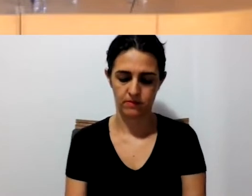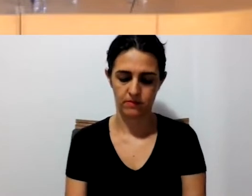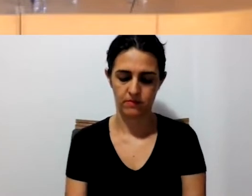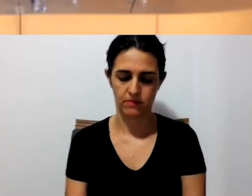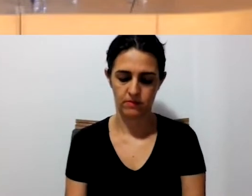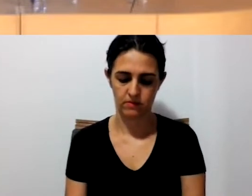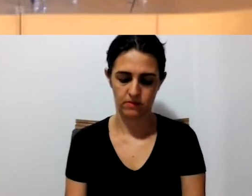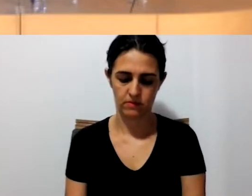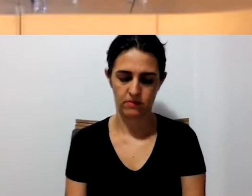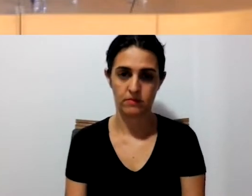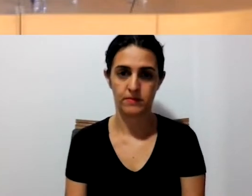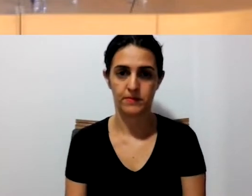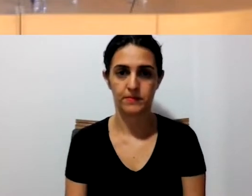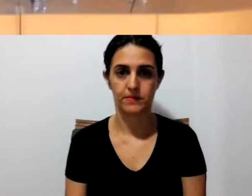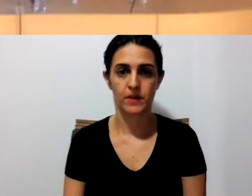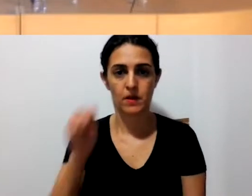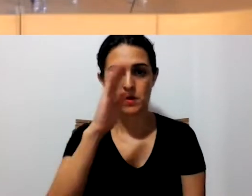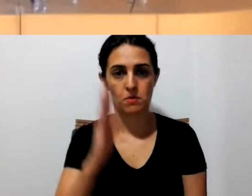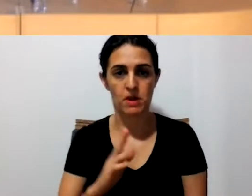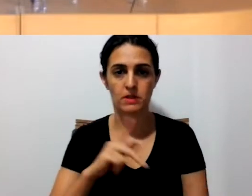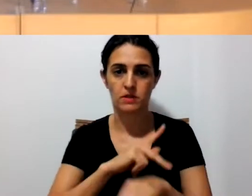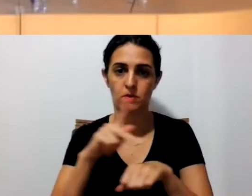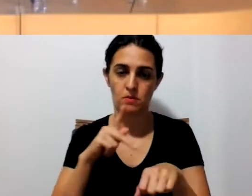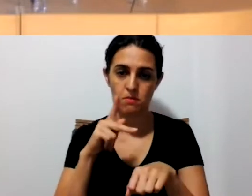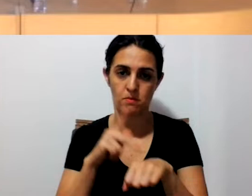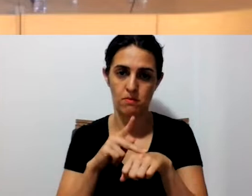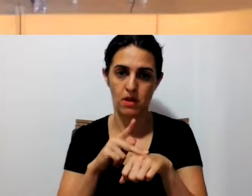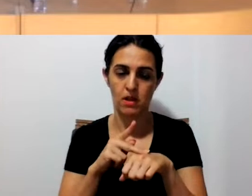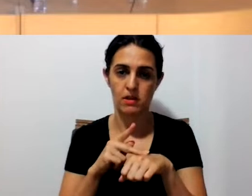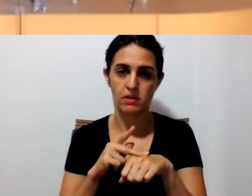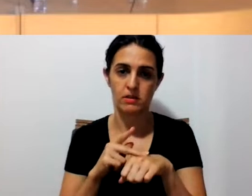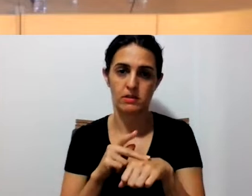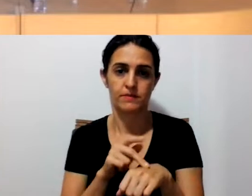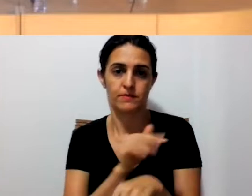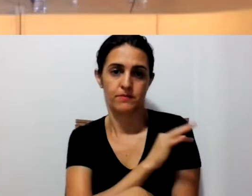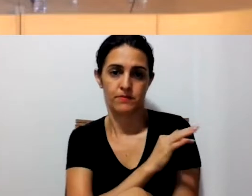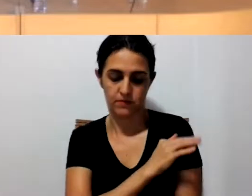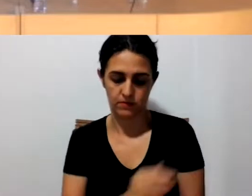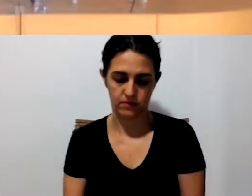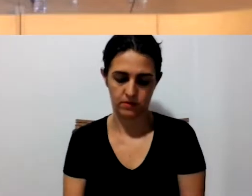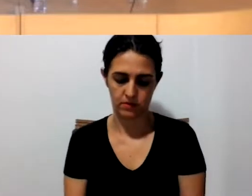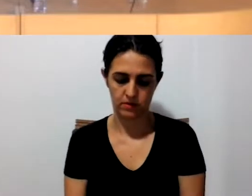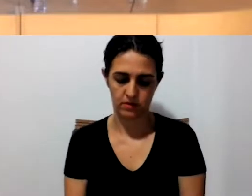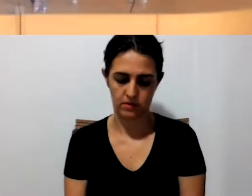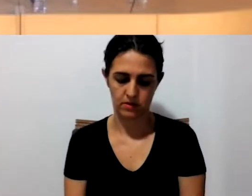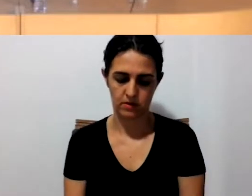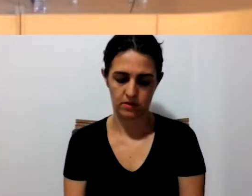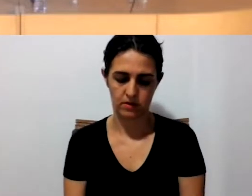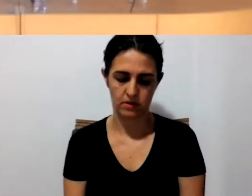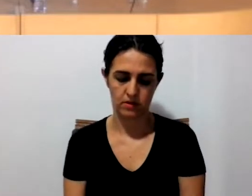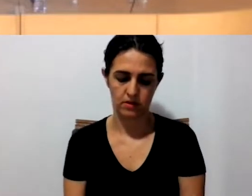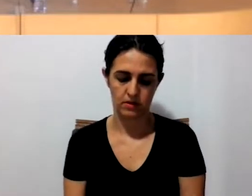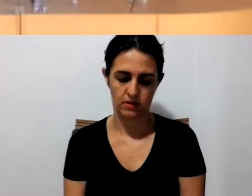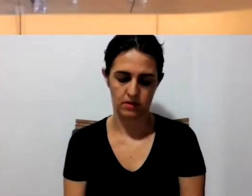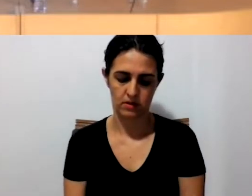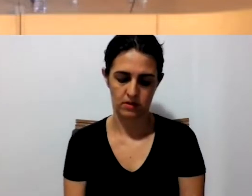to say, very, very excited today about the accession process of Costa Rica to the